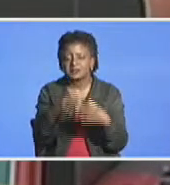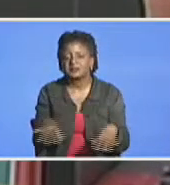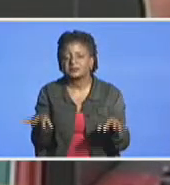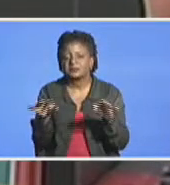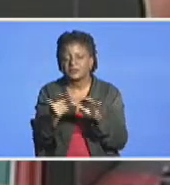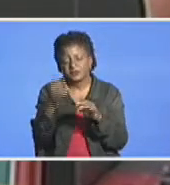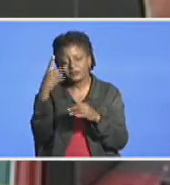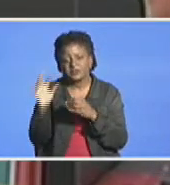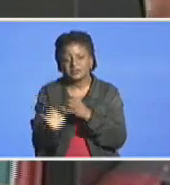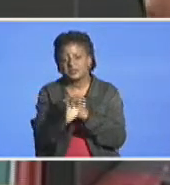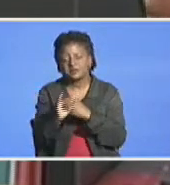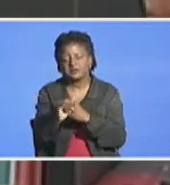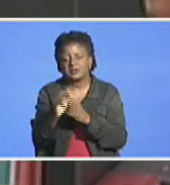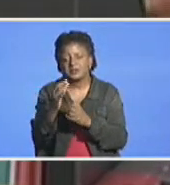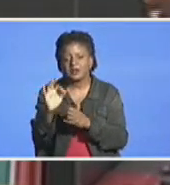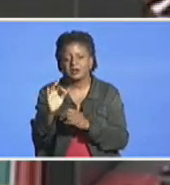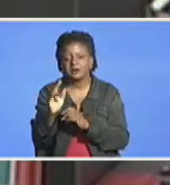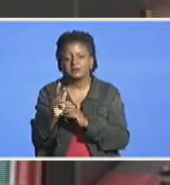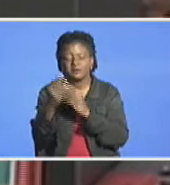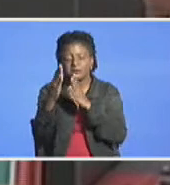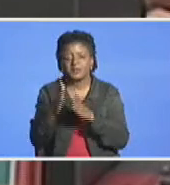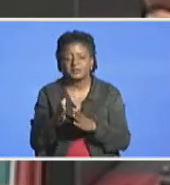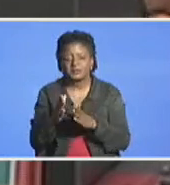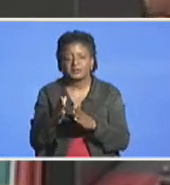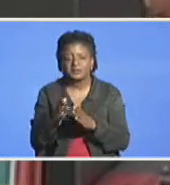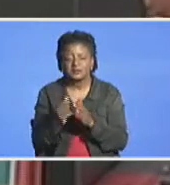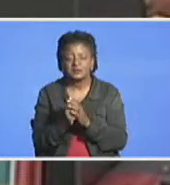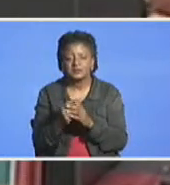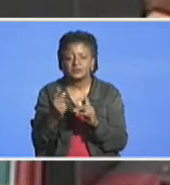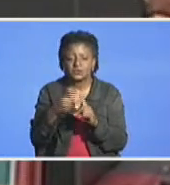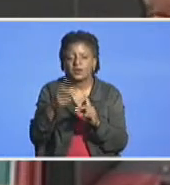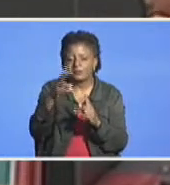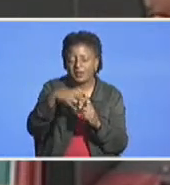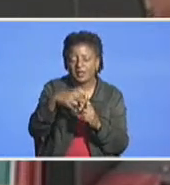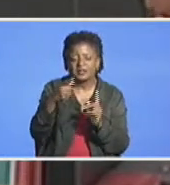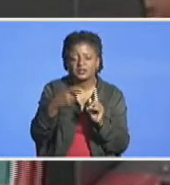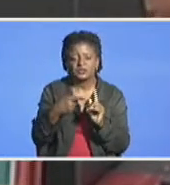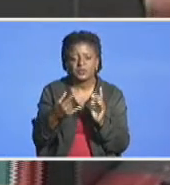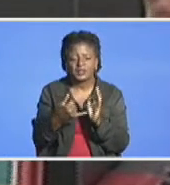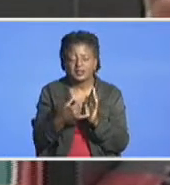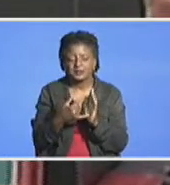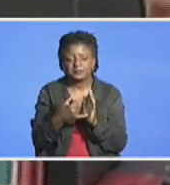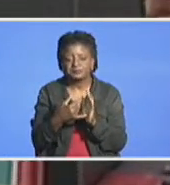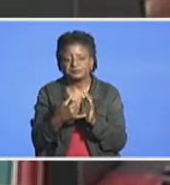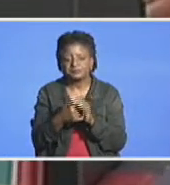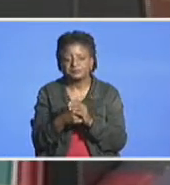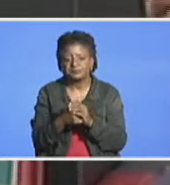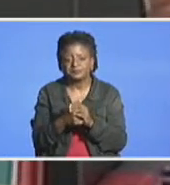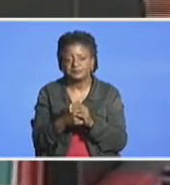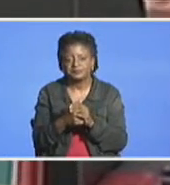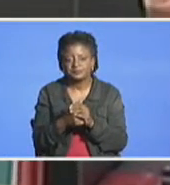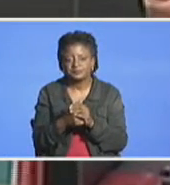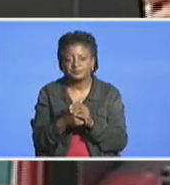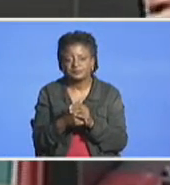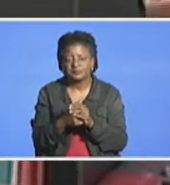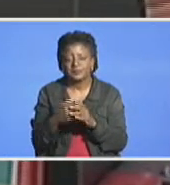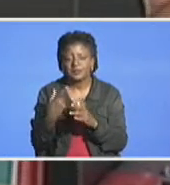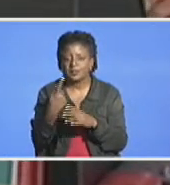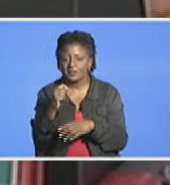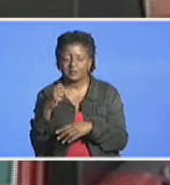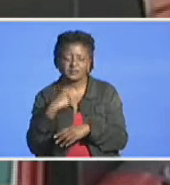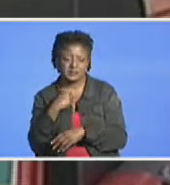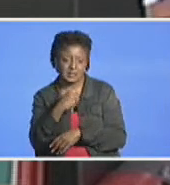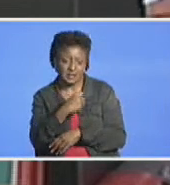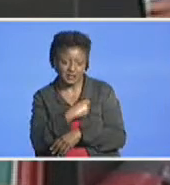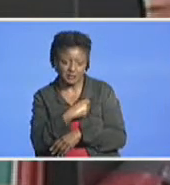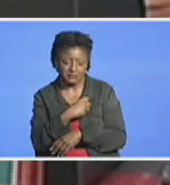the safety of Bahamians, compliance with it. The staff at the Ministry of Public Works are